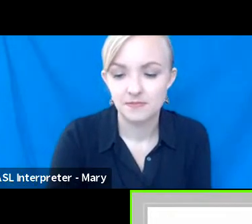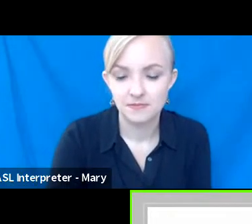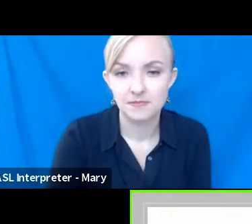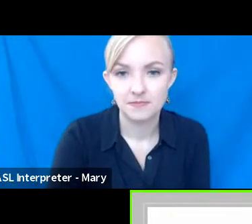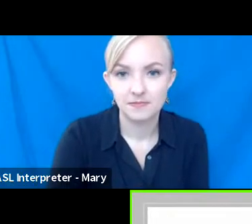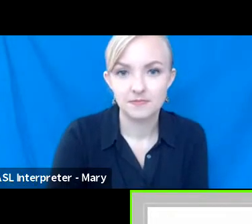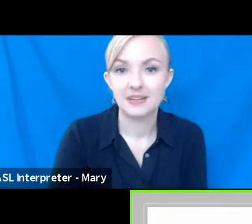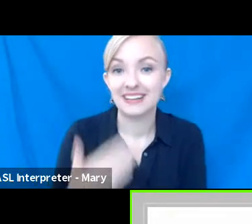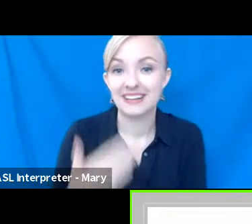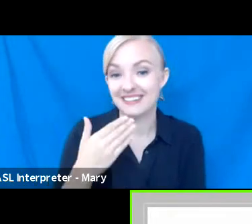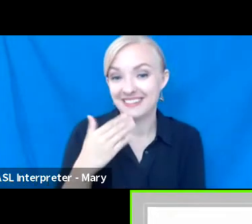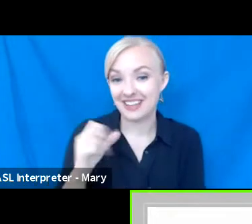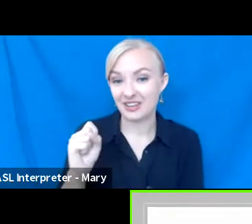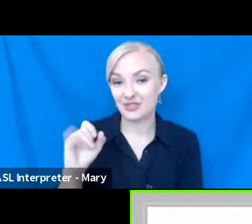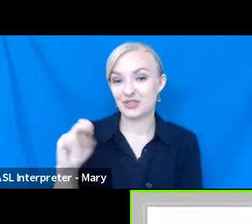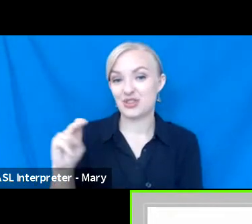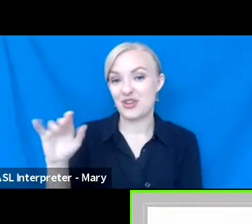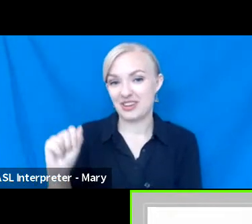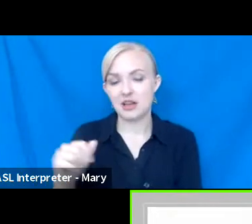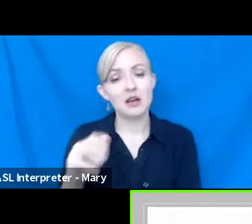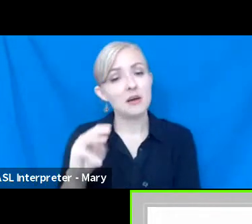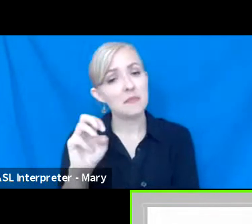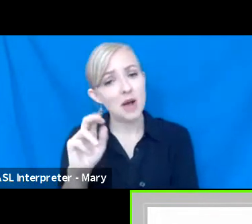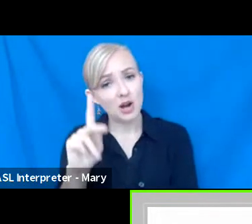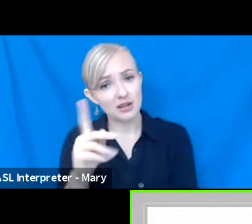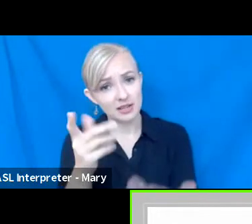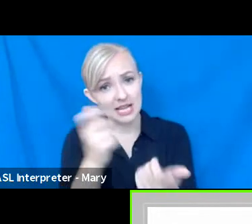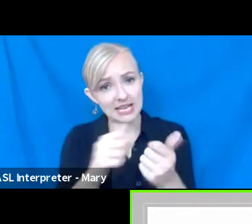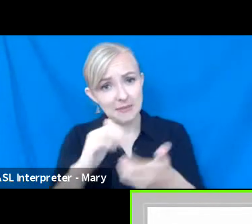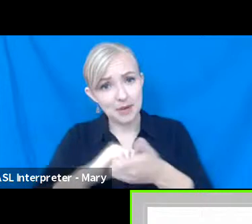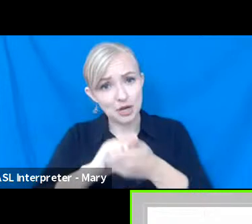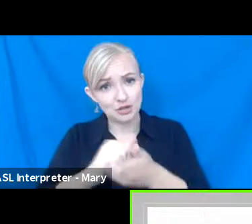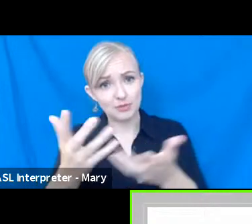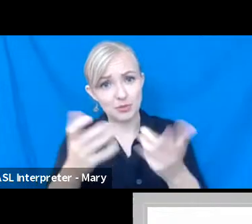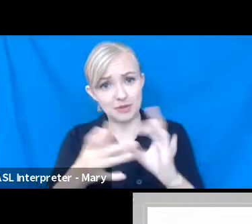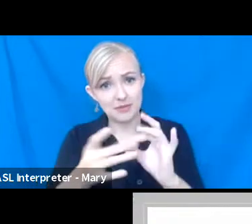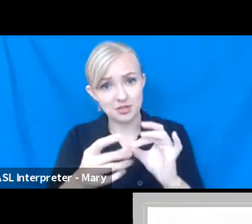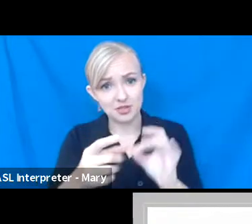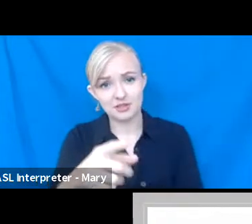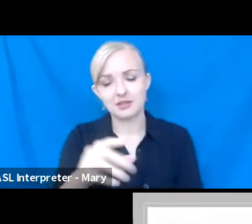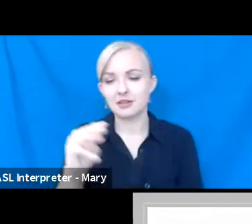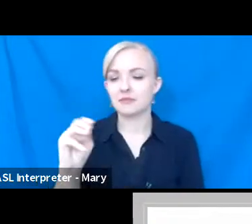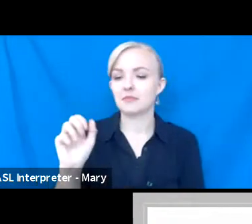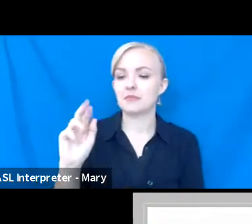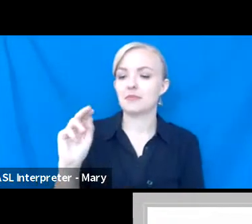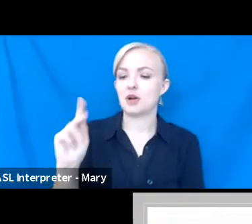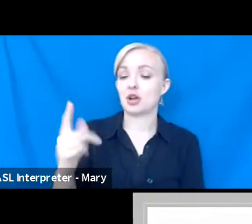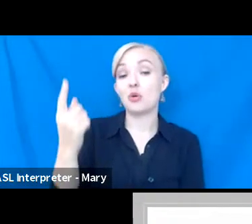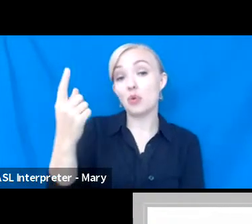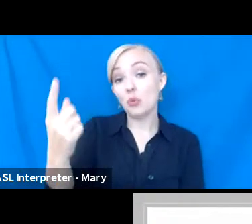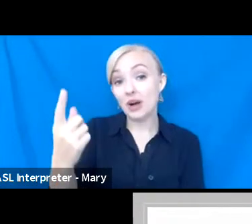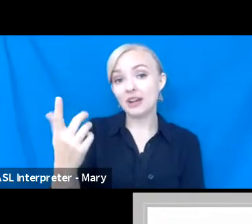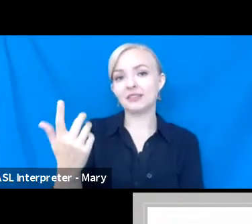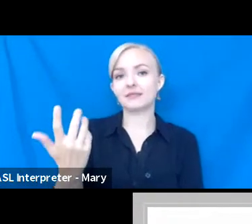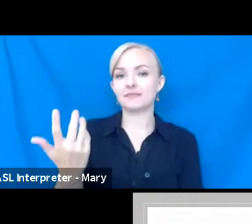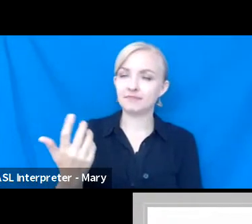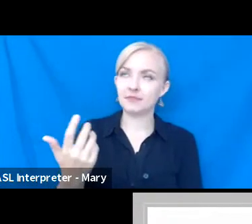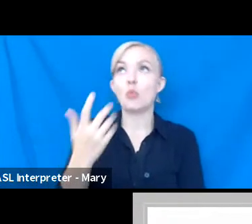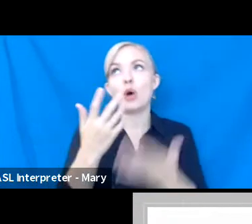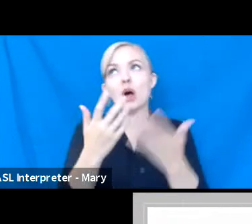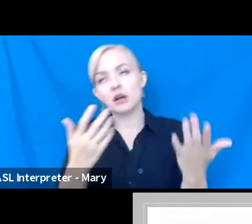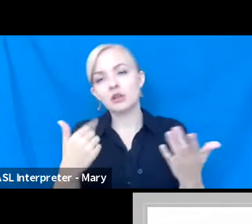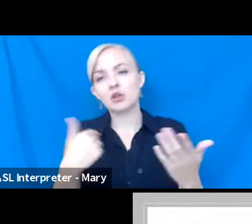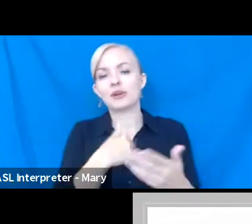Thank you, Sonia. And Mark, any partnerships that you would highlight? So I think one of the partnerships, I mean, we've experienced through